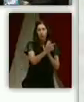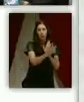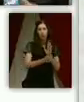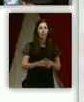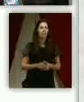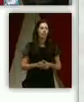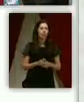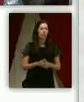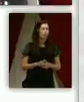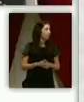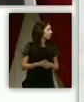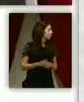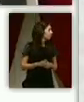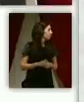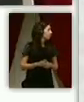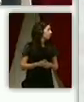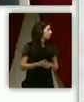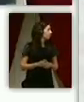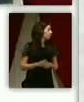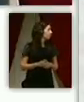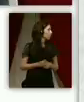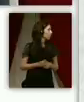the icon that you can see there.